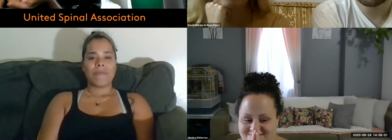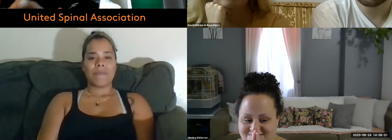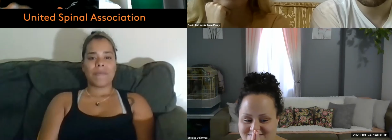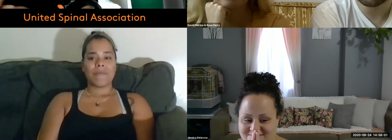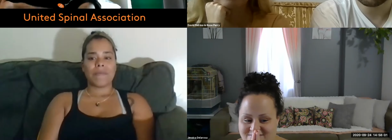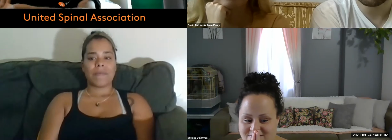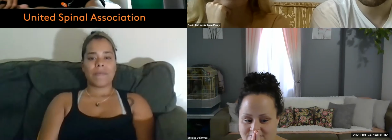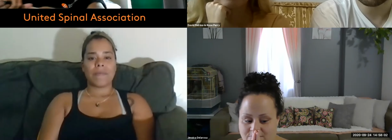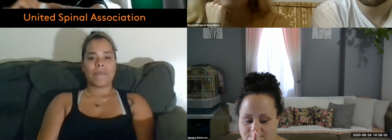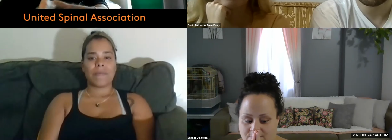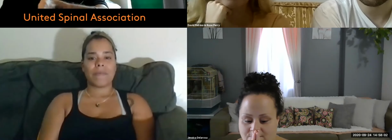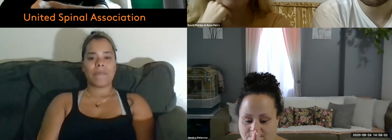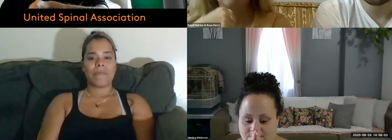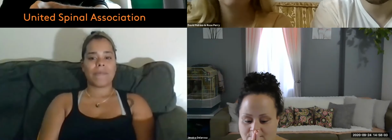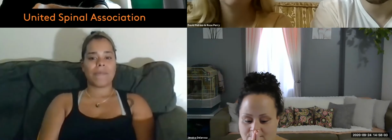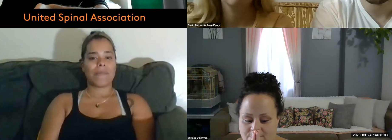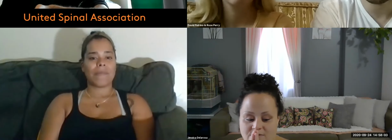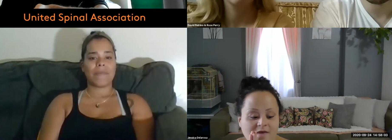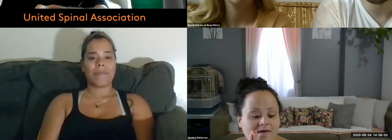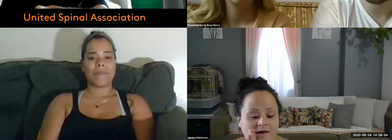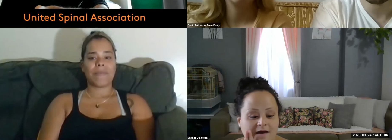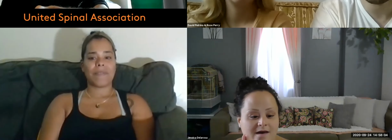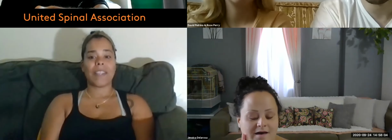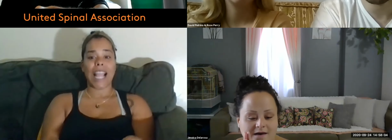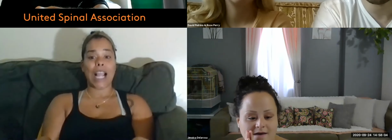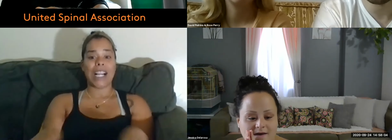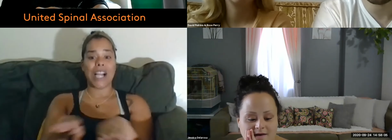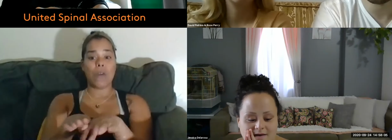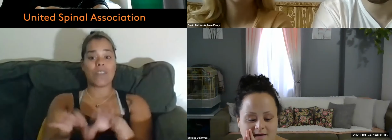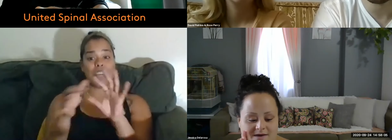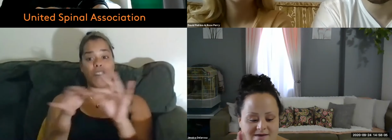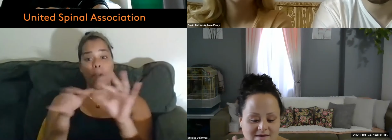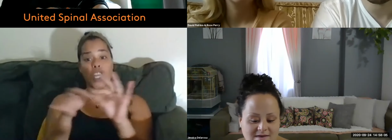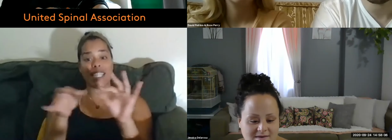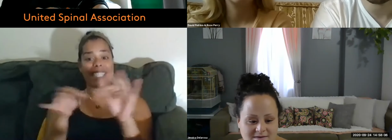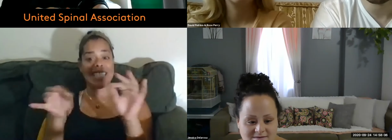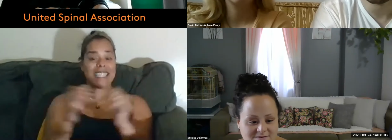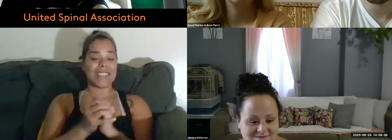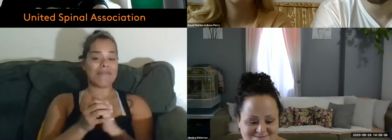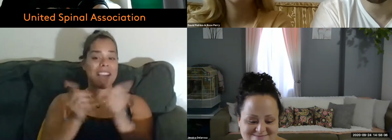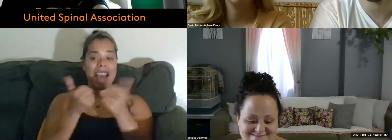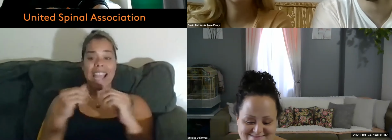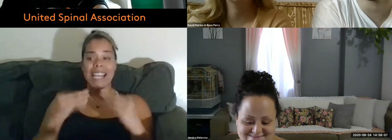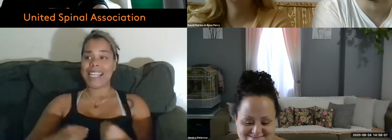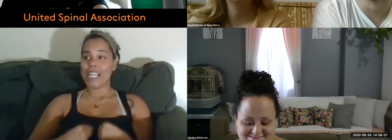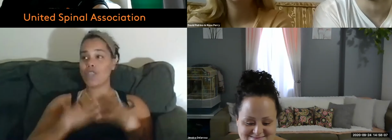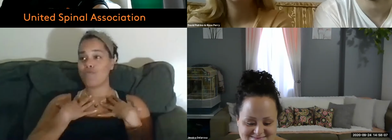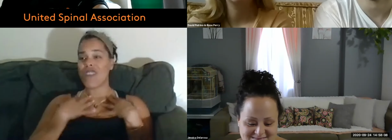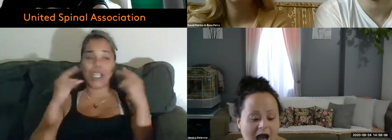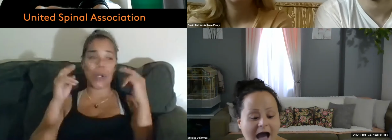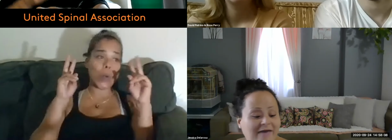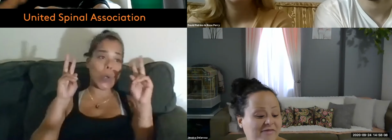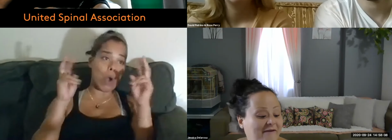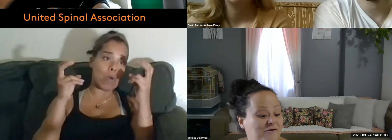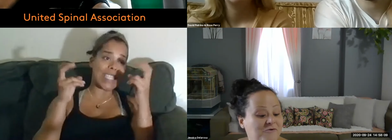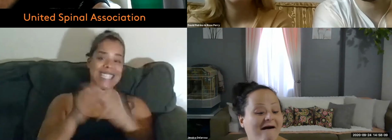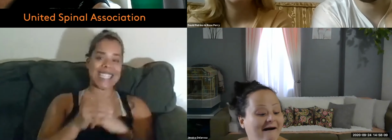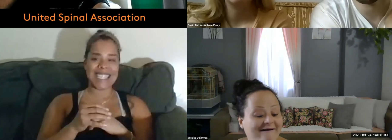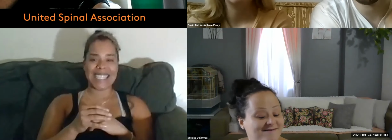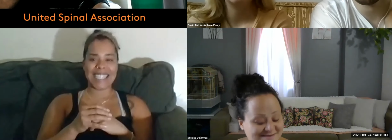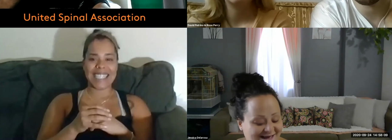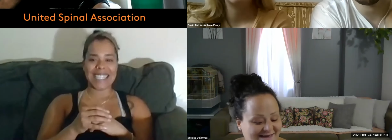Any closing remarks? Anything else you guys wish to share or say? Any inspirational quotes? I Quad- thank